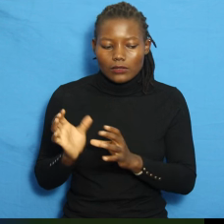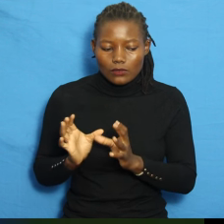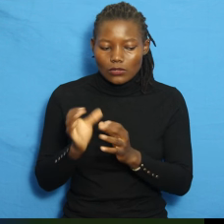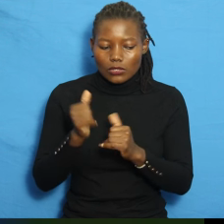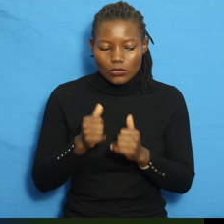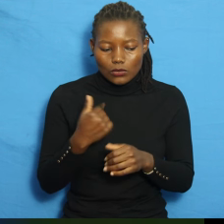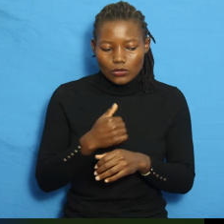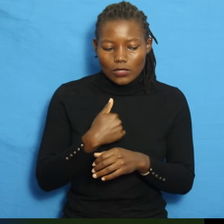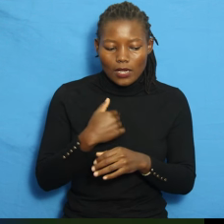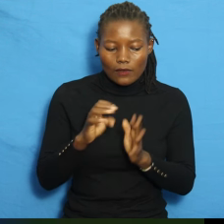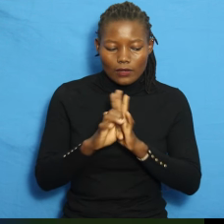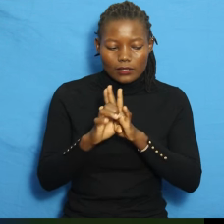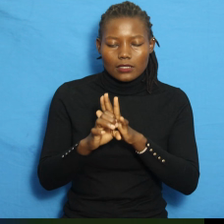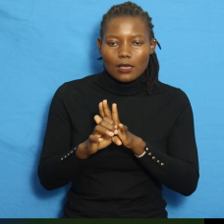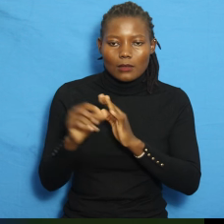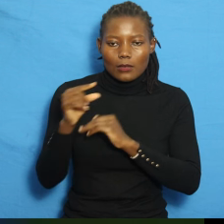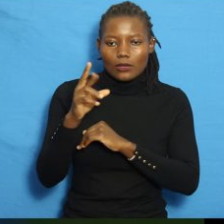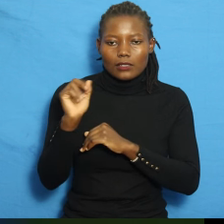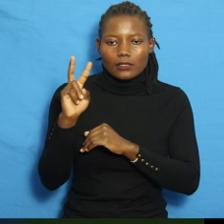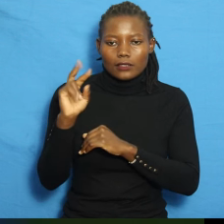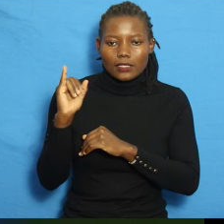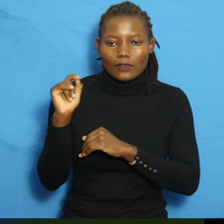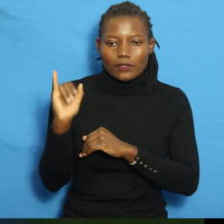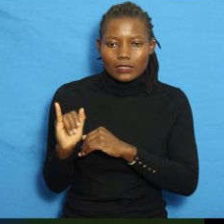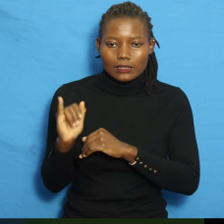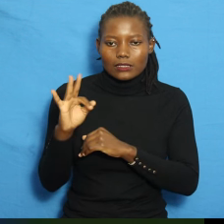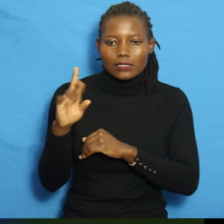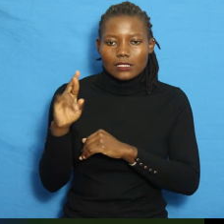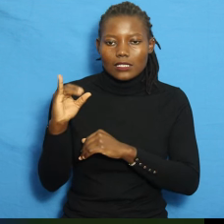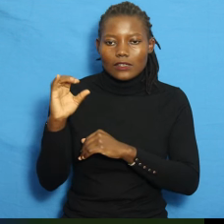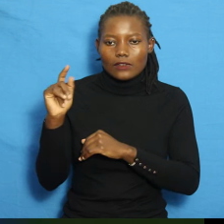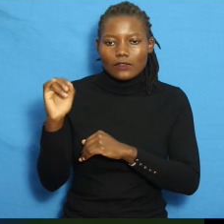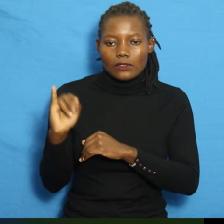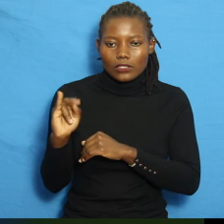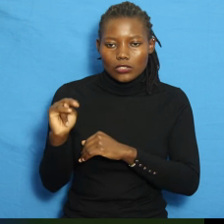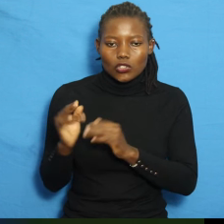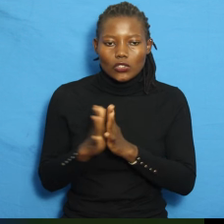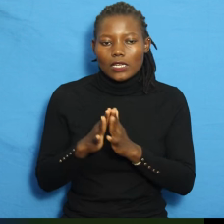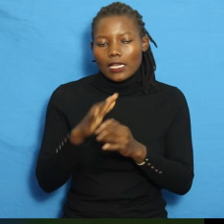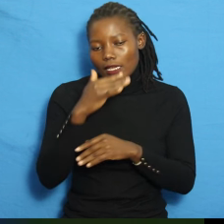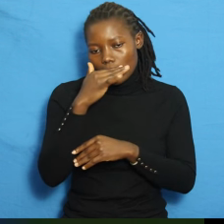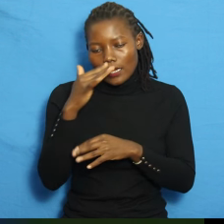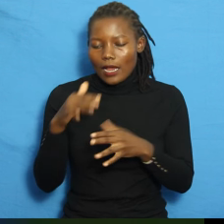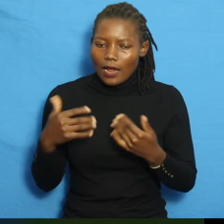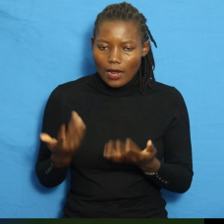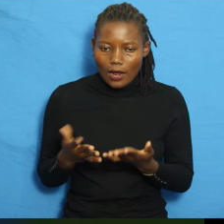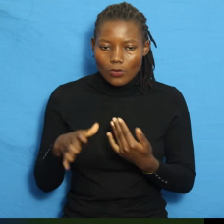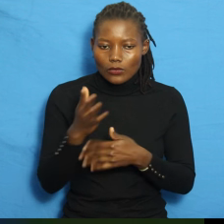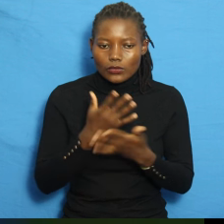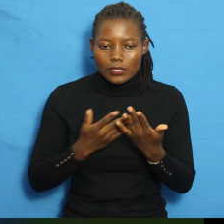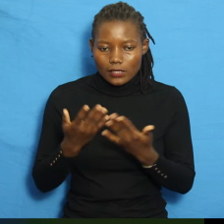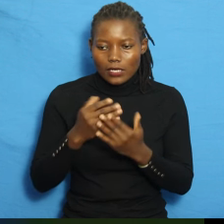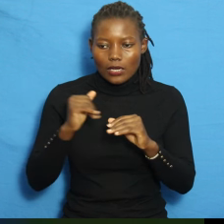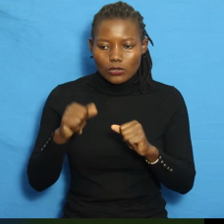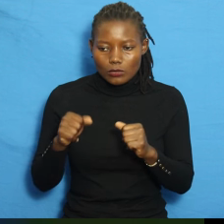for example, gravity, friction, and air resistance. How do these forces interact to be able now